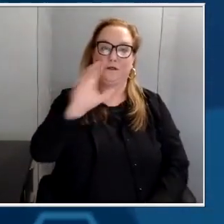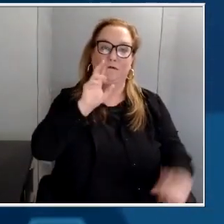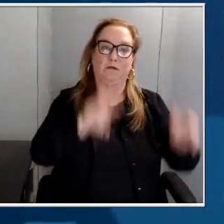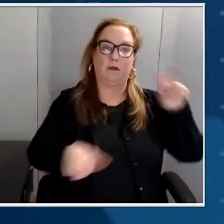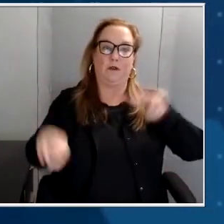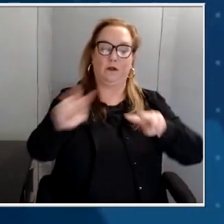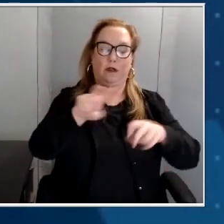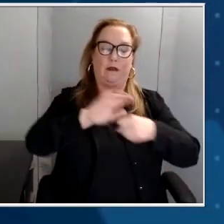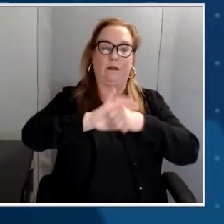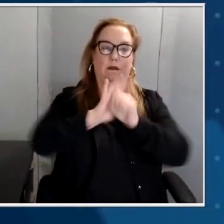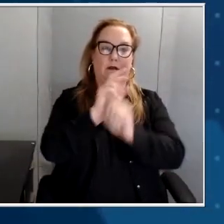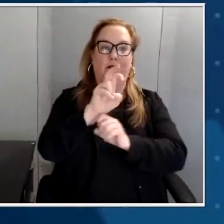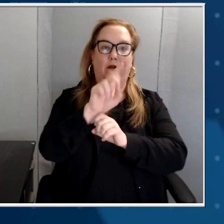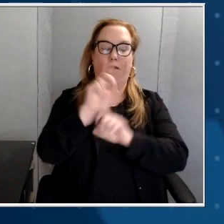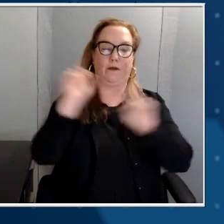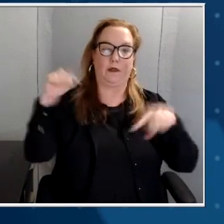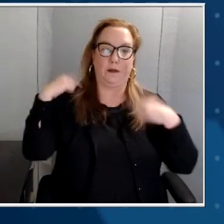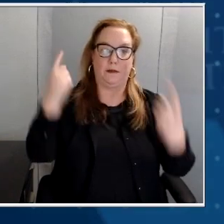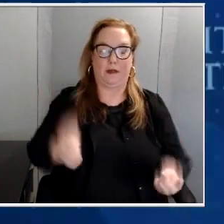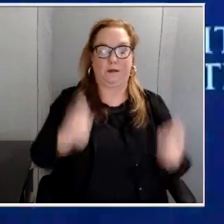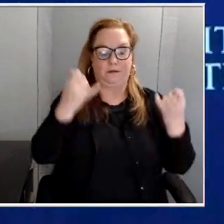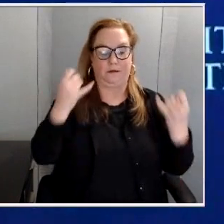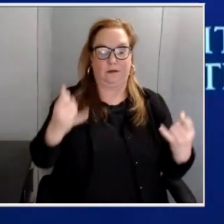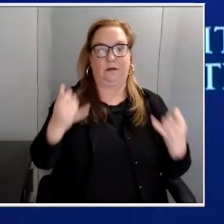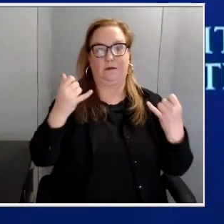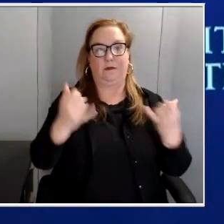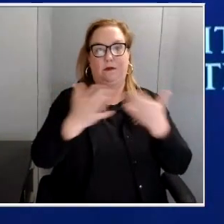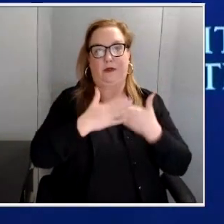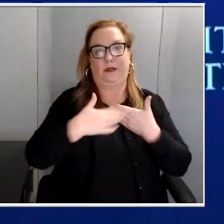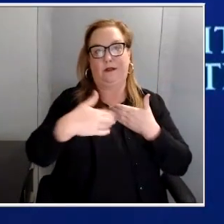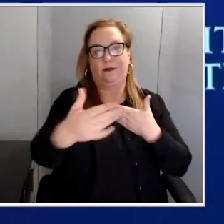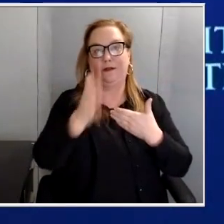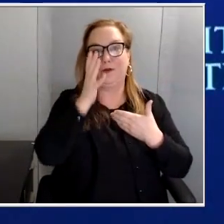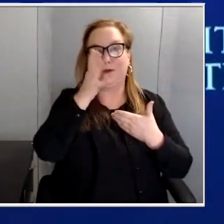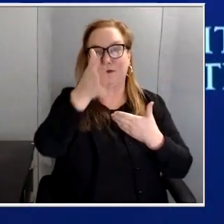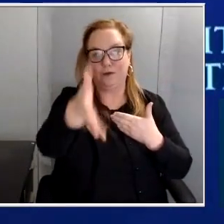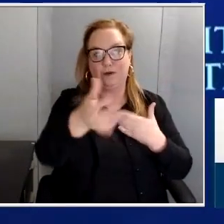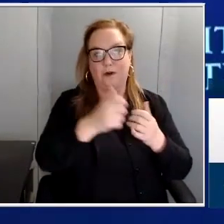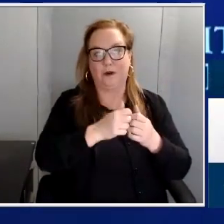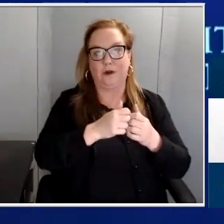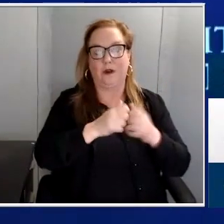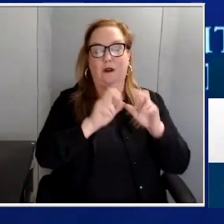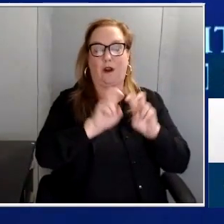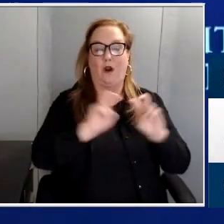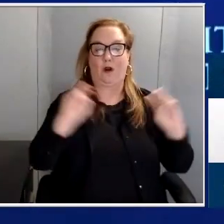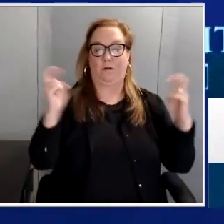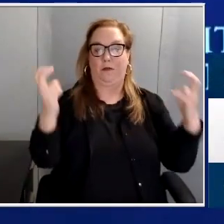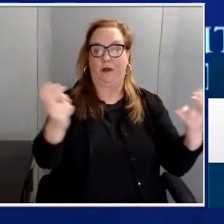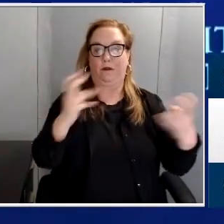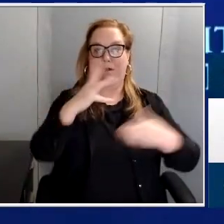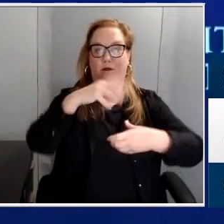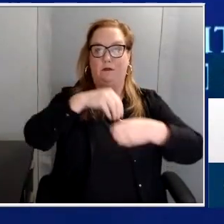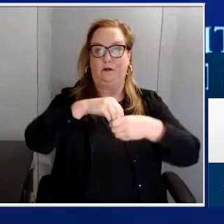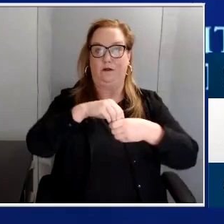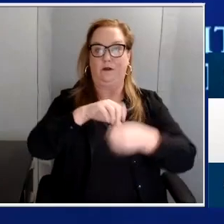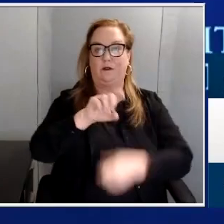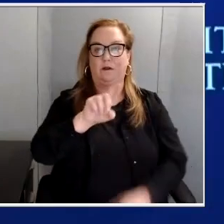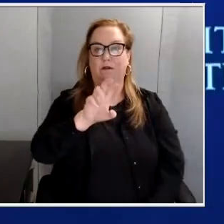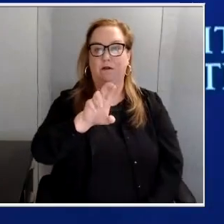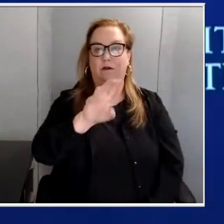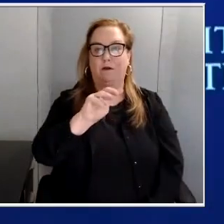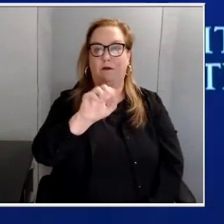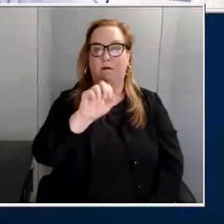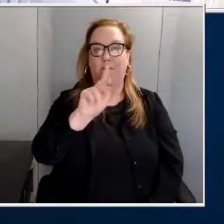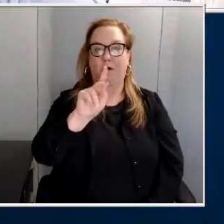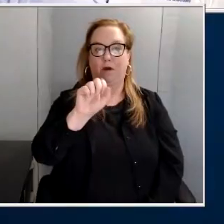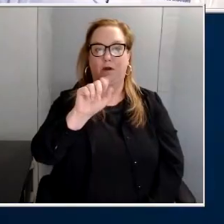the past, the present, and the future. Our panel of experts today include the following: Dr. Mark Steele, who's the Executive